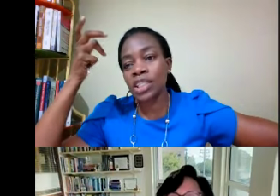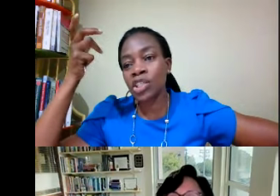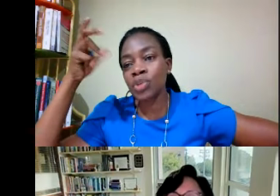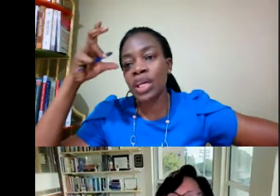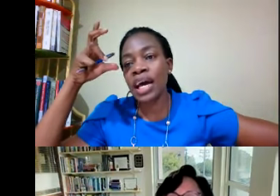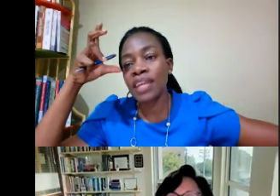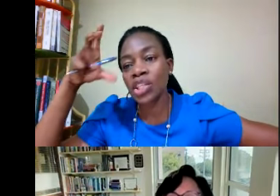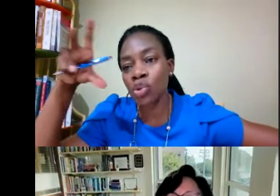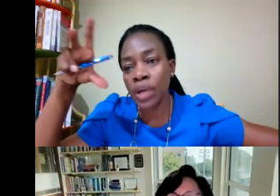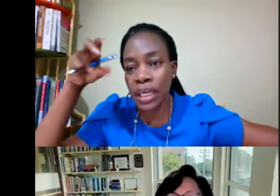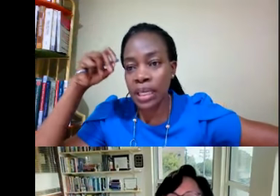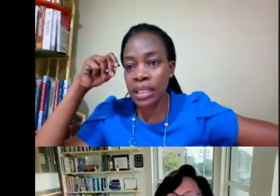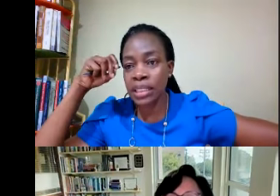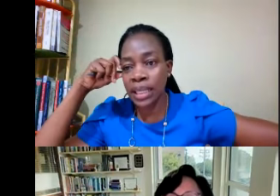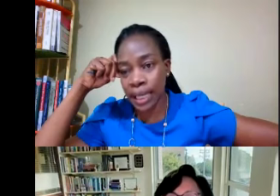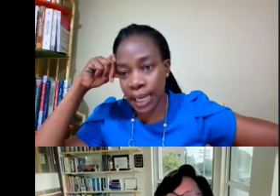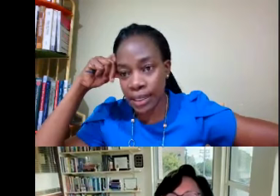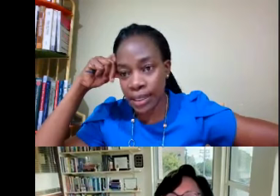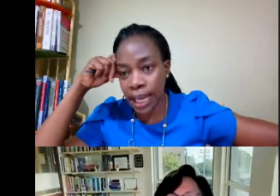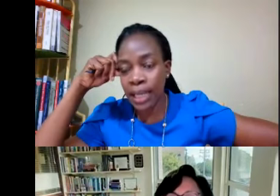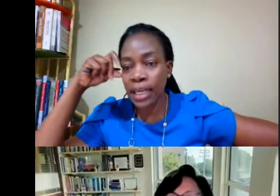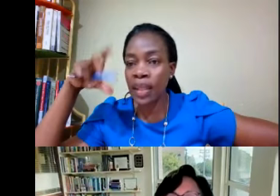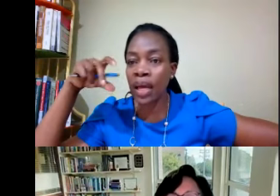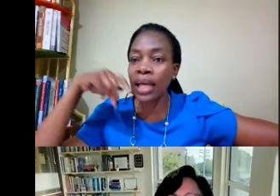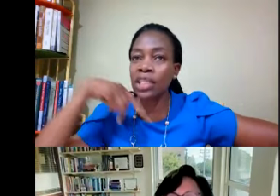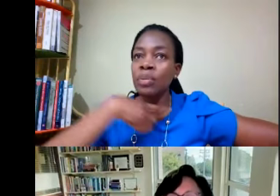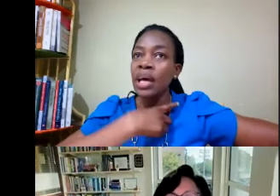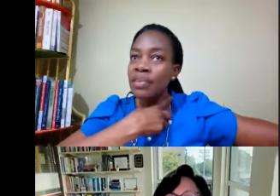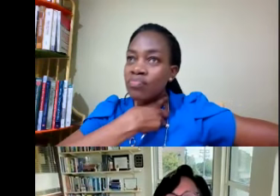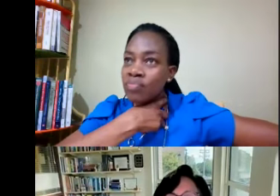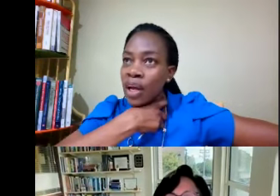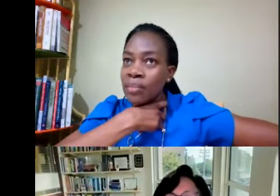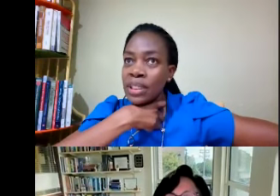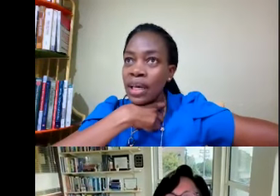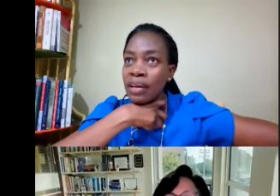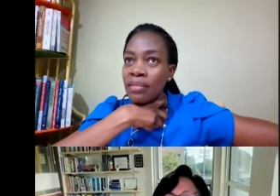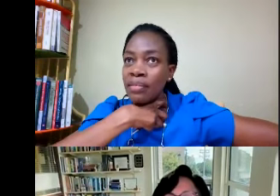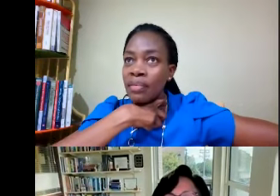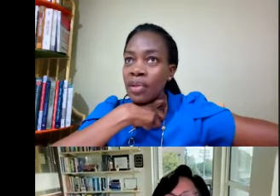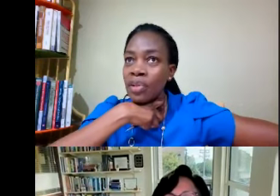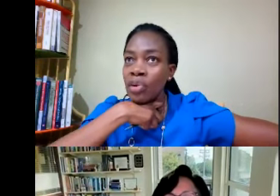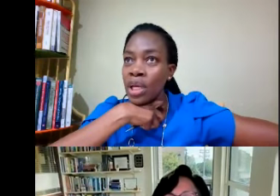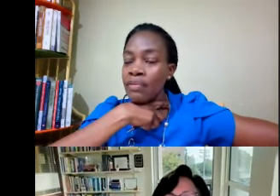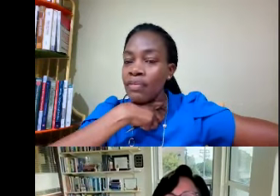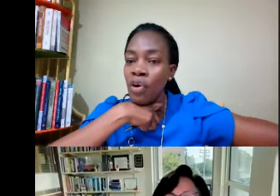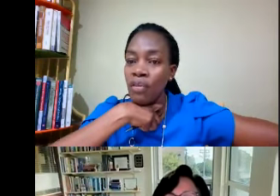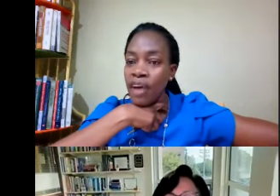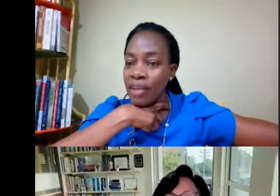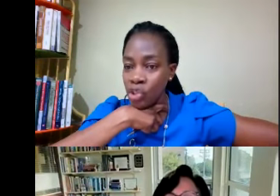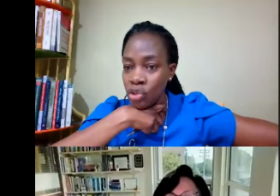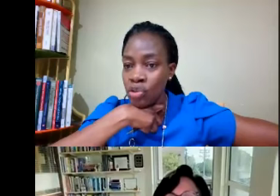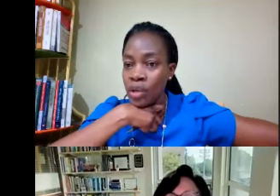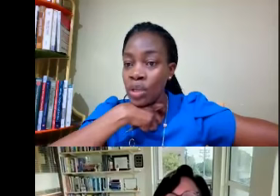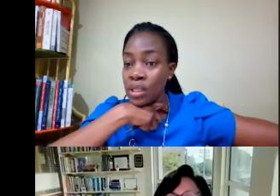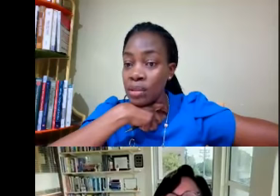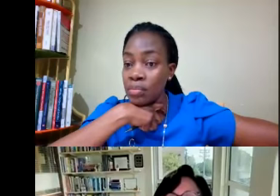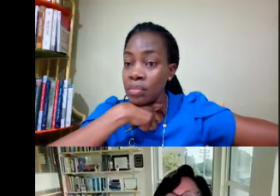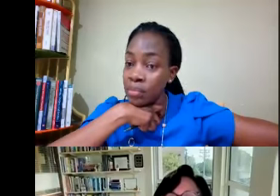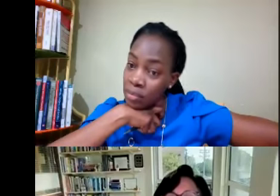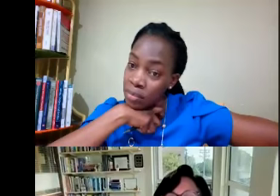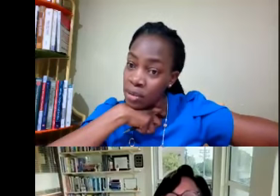let's assume you can have like 20 kids in a class. And in that class, you may have, say, 3, 4, 5 children